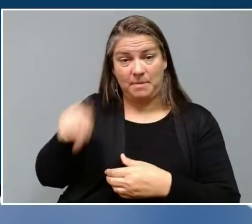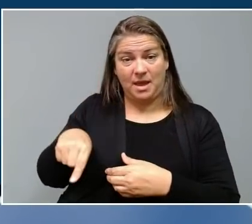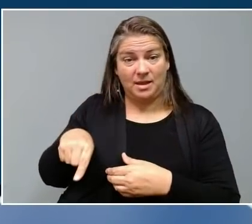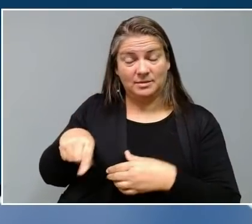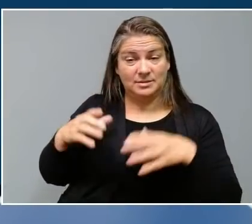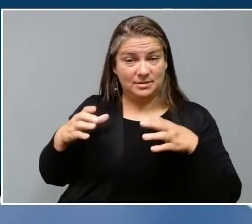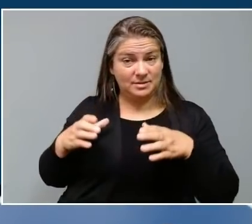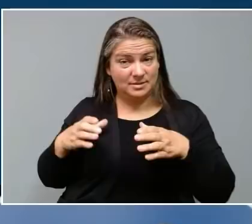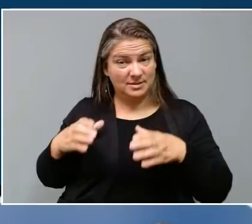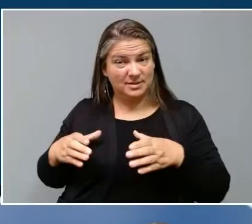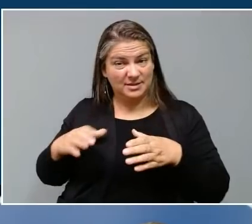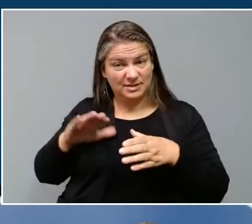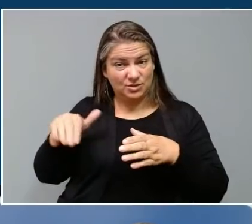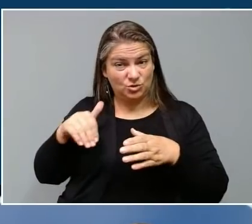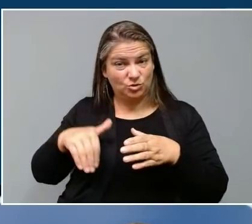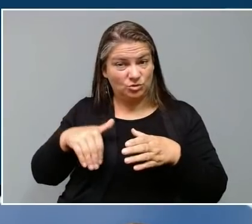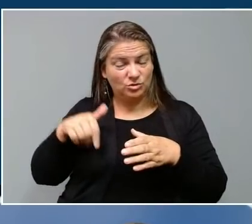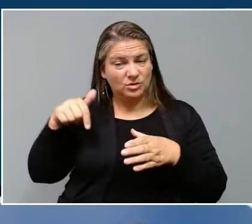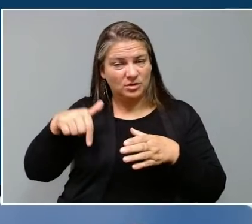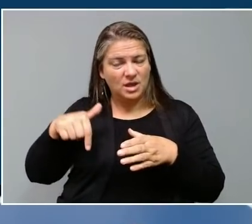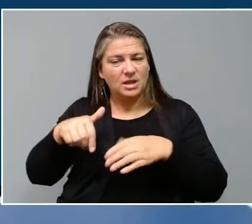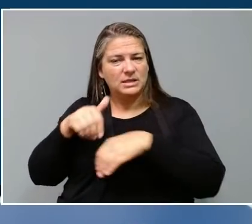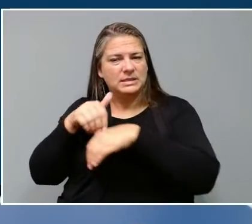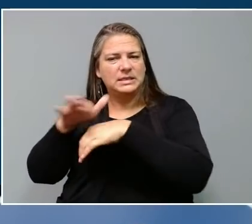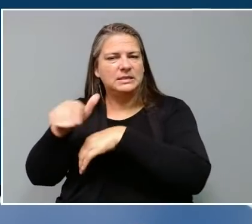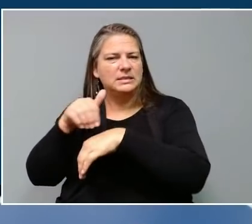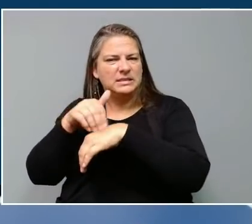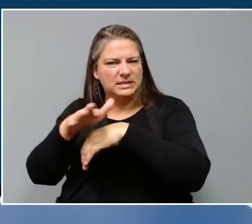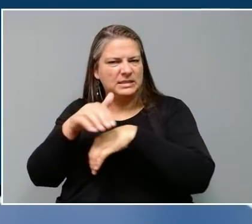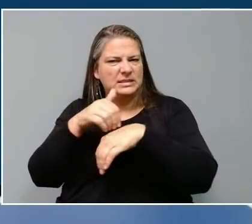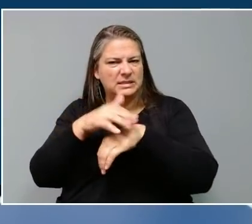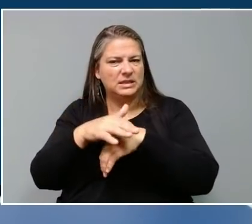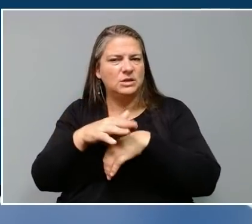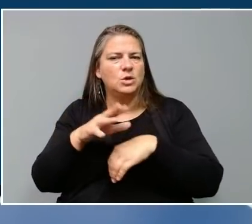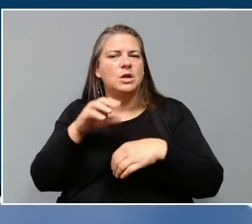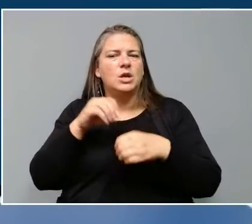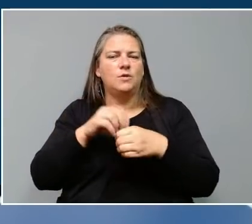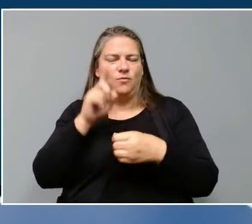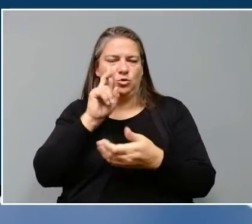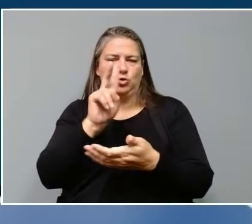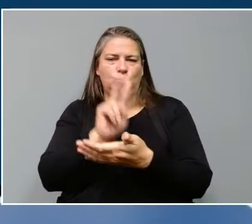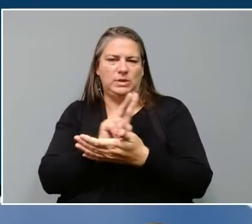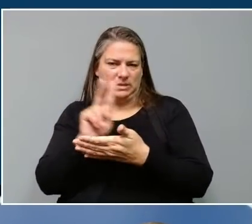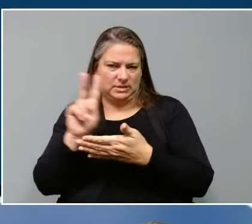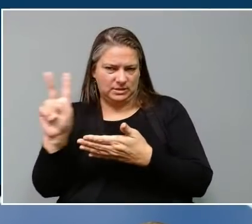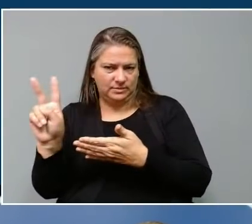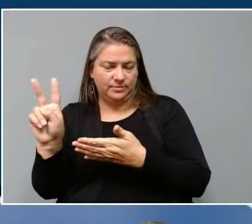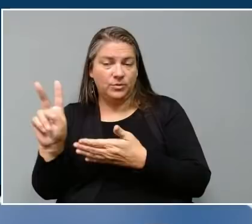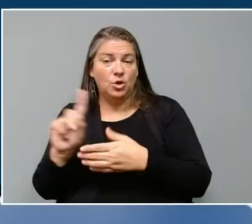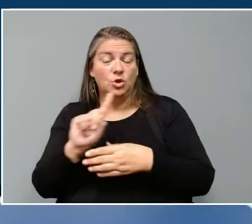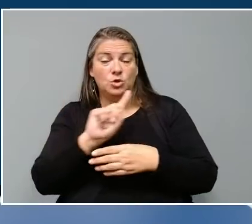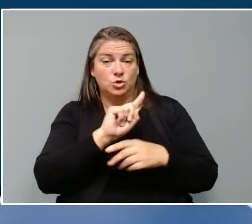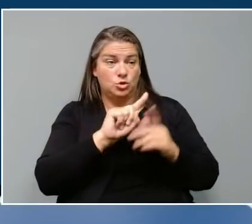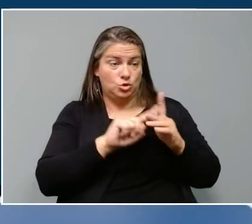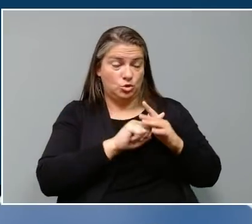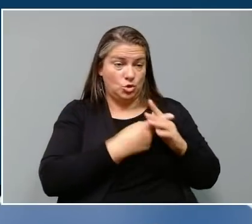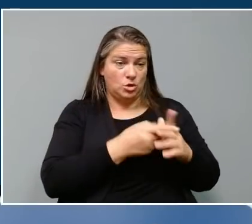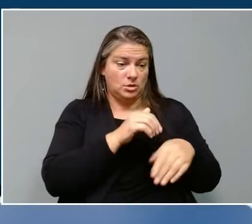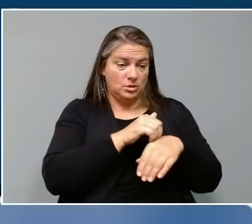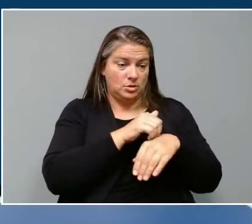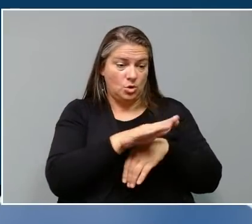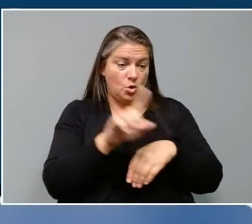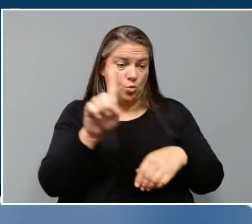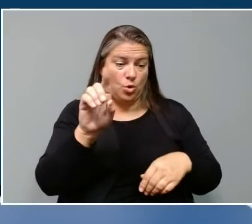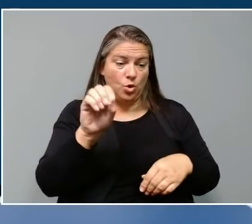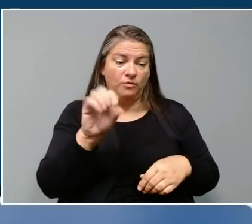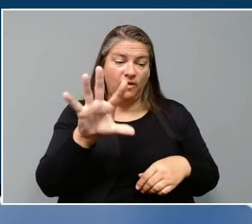this mission, and the deployments will be right now in 2-week increments. The initial deployment were 105 National